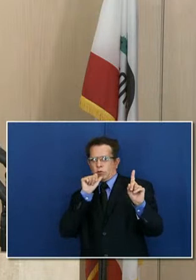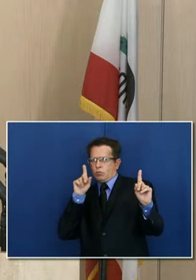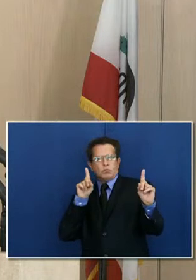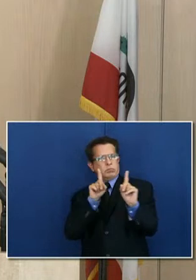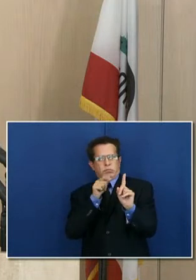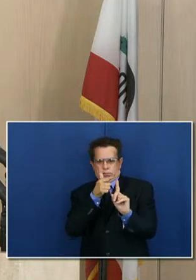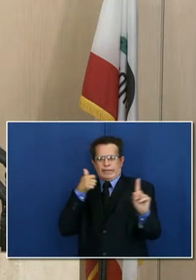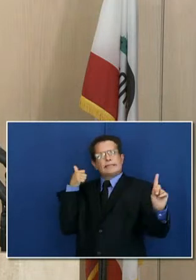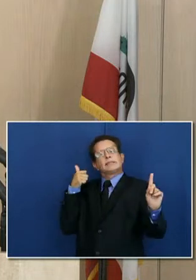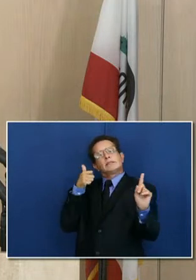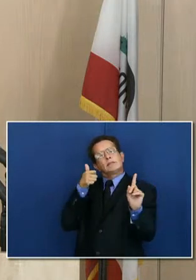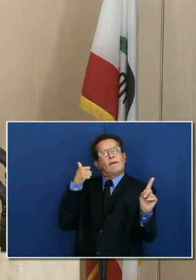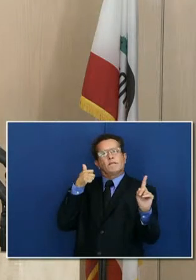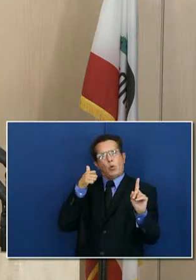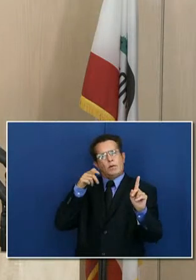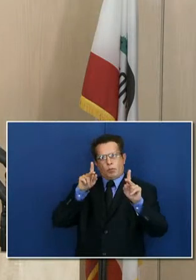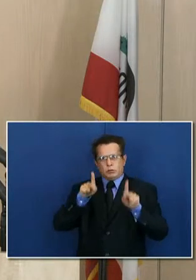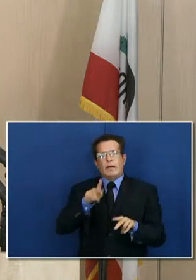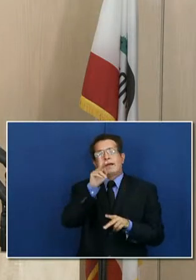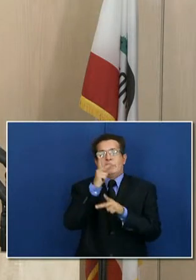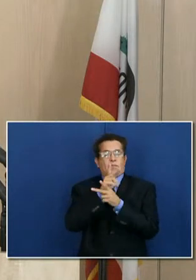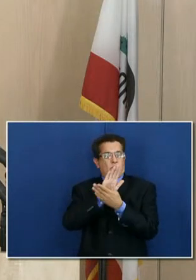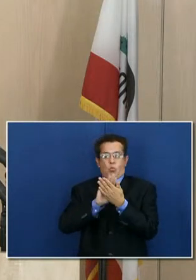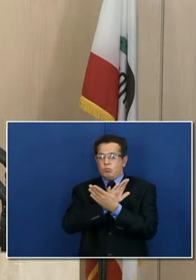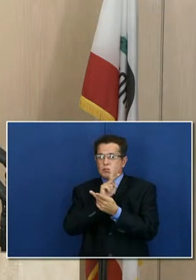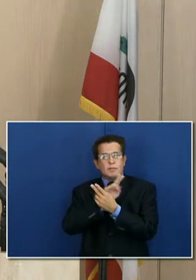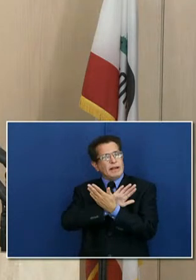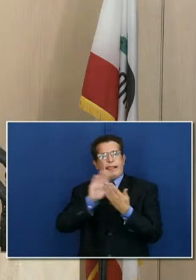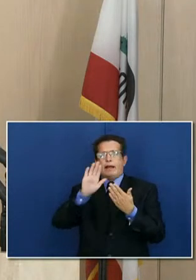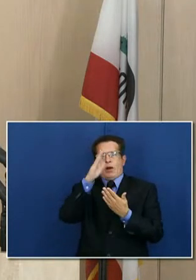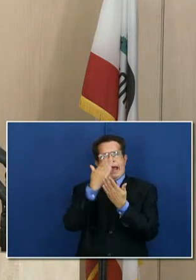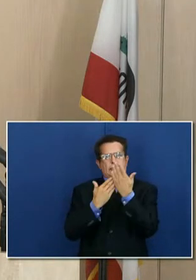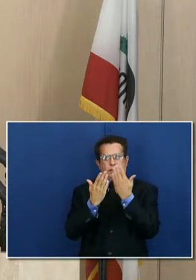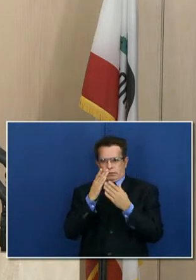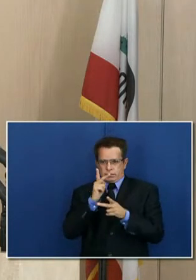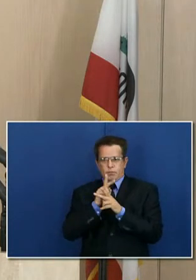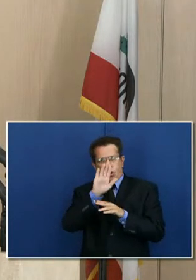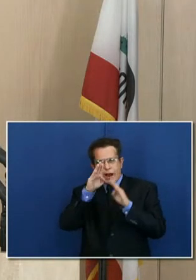hand wash on a regular basis. Until this